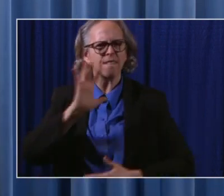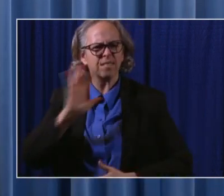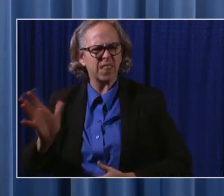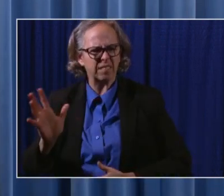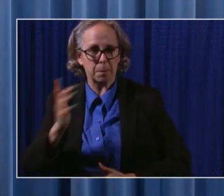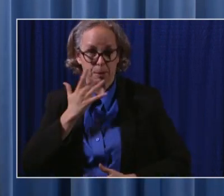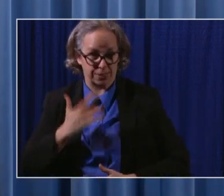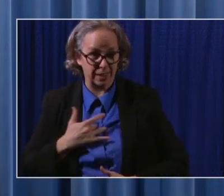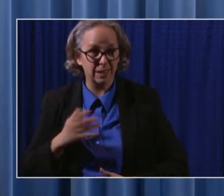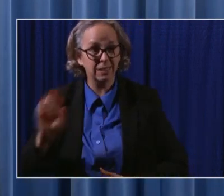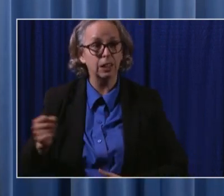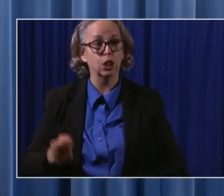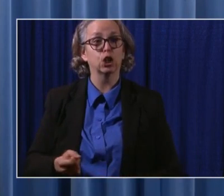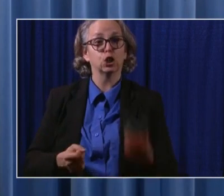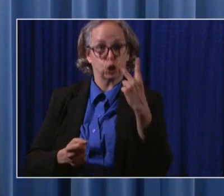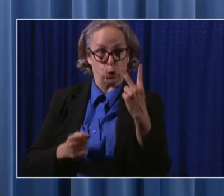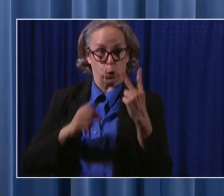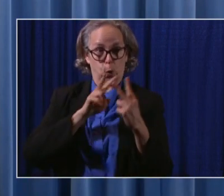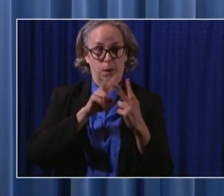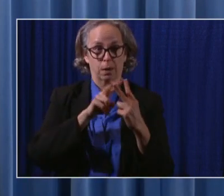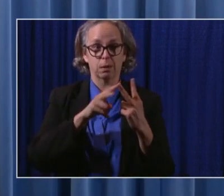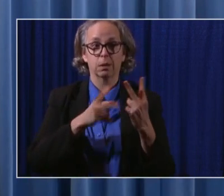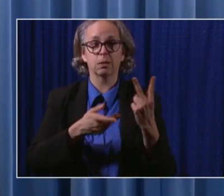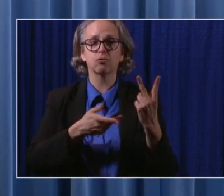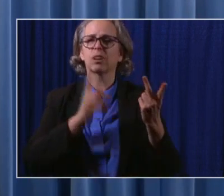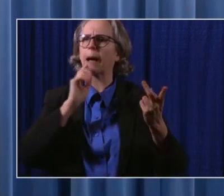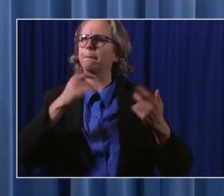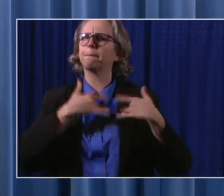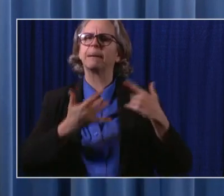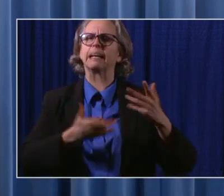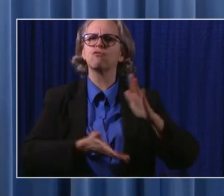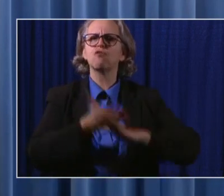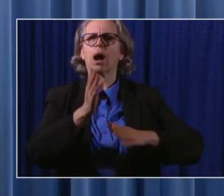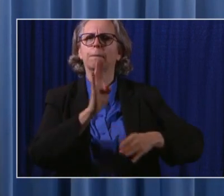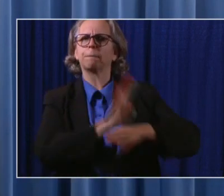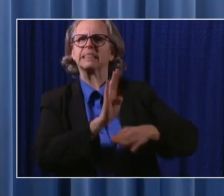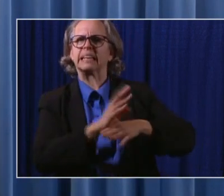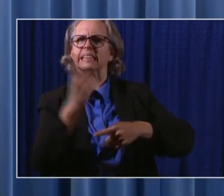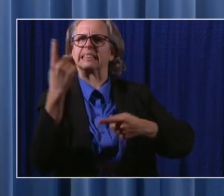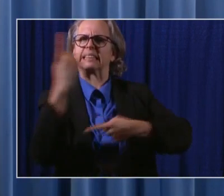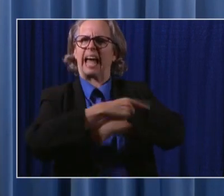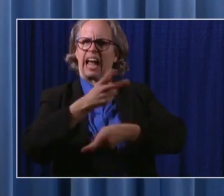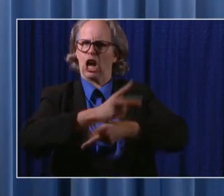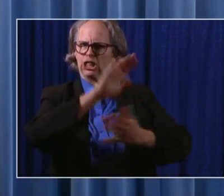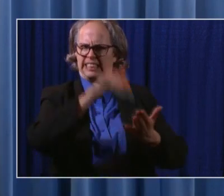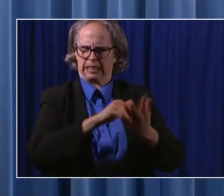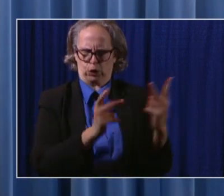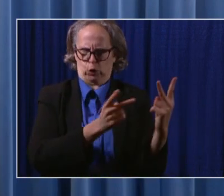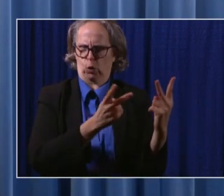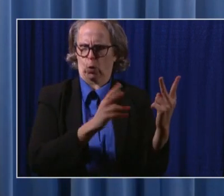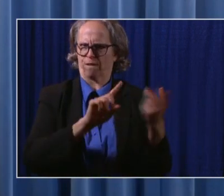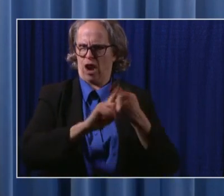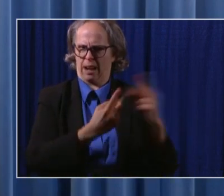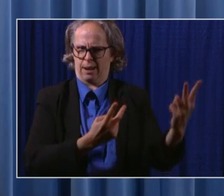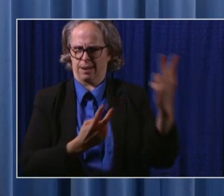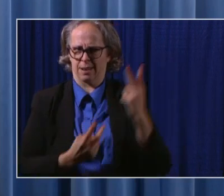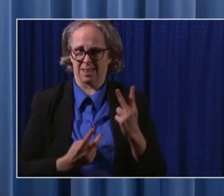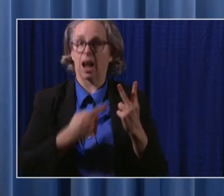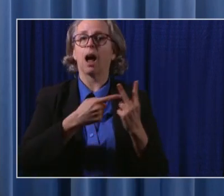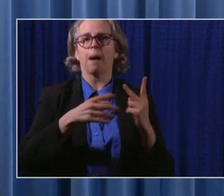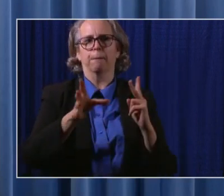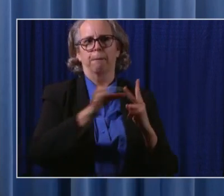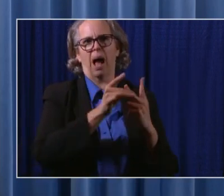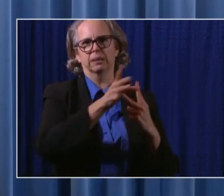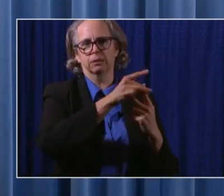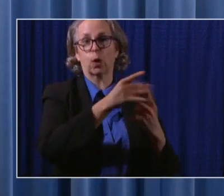center. One of them tested positive, and they had to temporarily close the daycare. A different guest, who also works at a